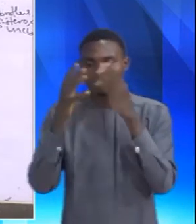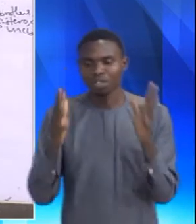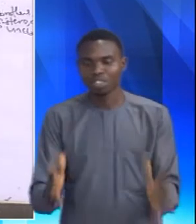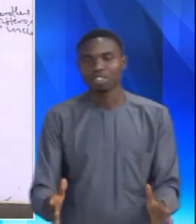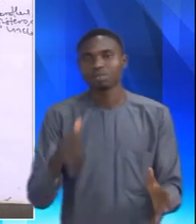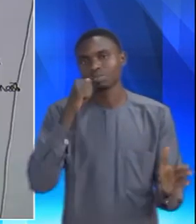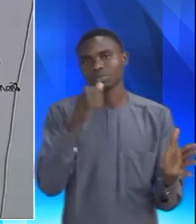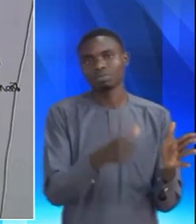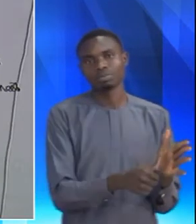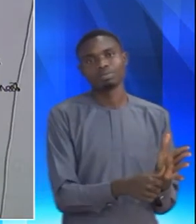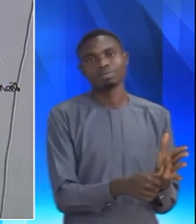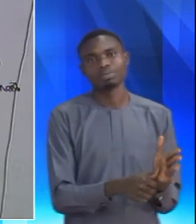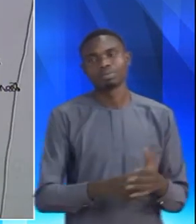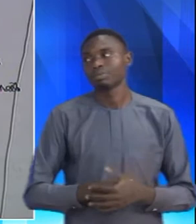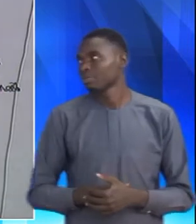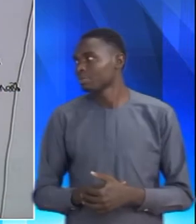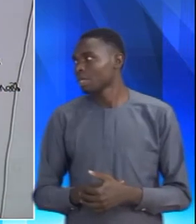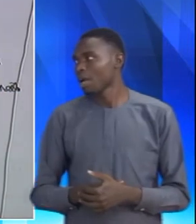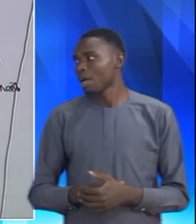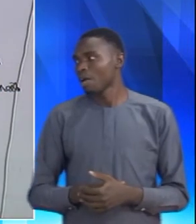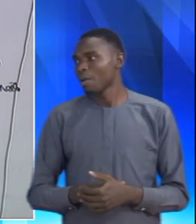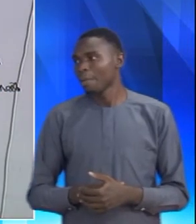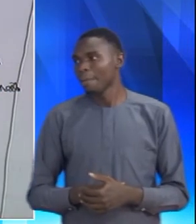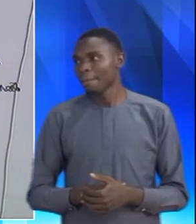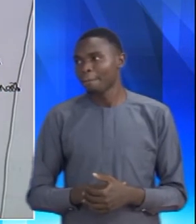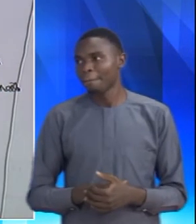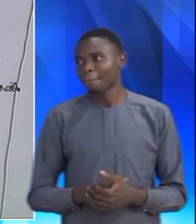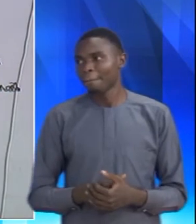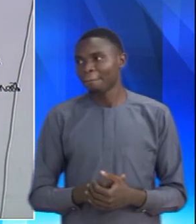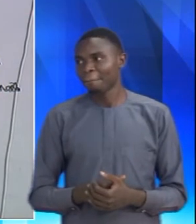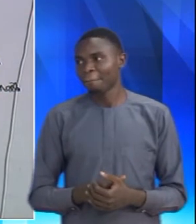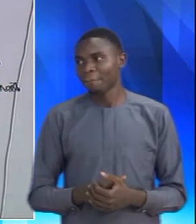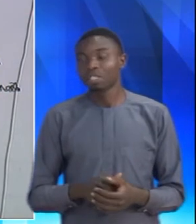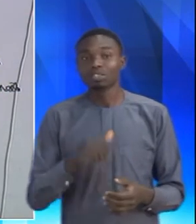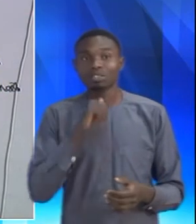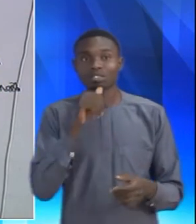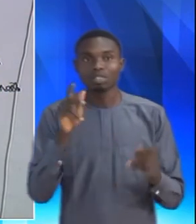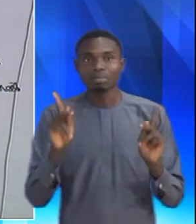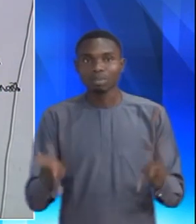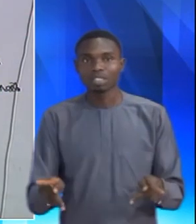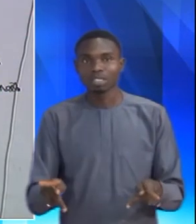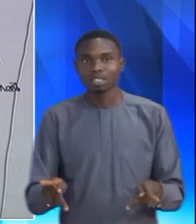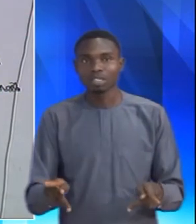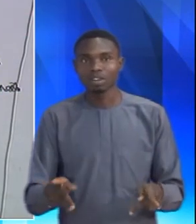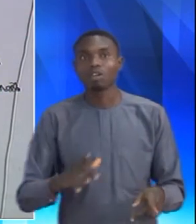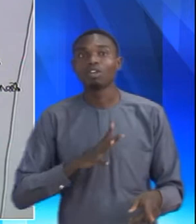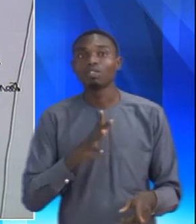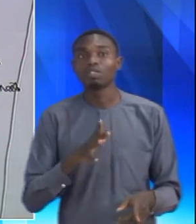Is official, not personal. Not what? Personal.